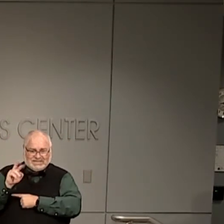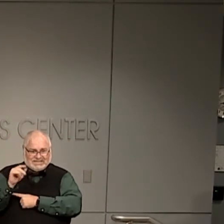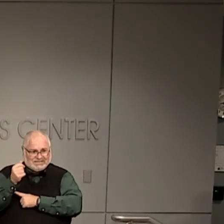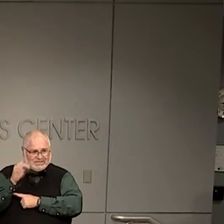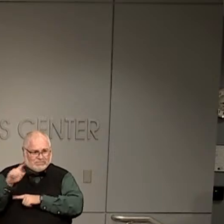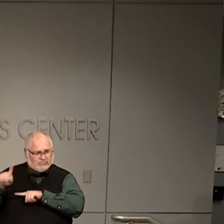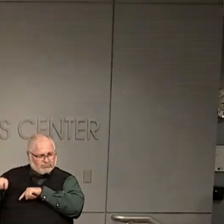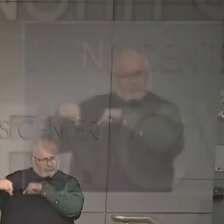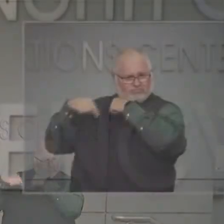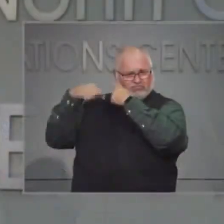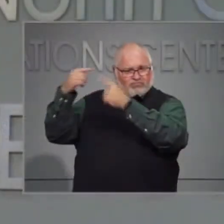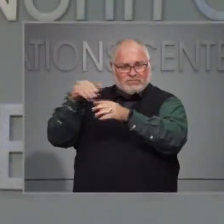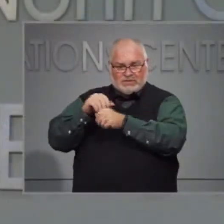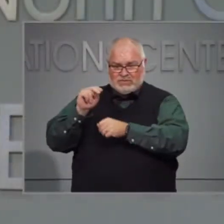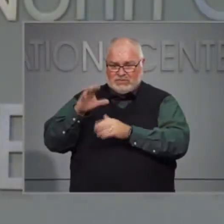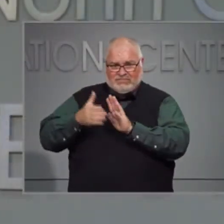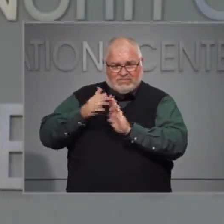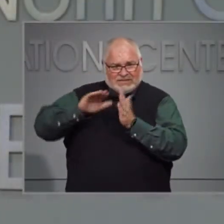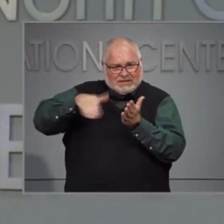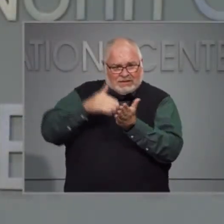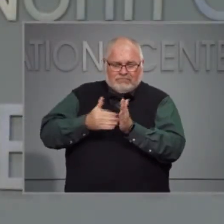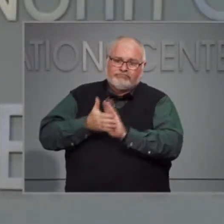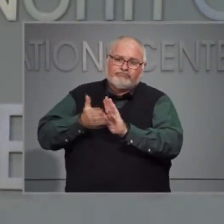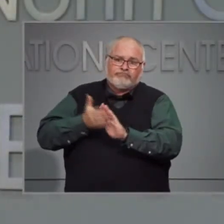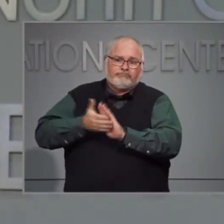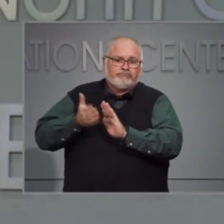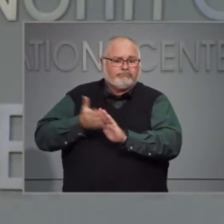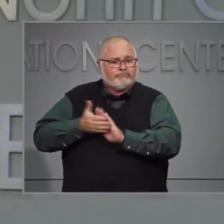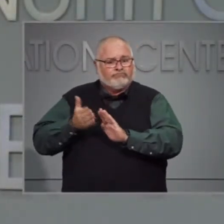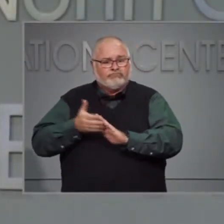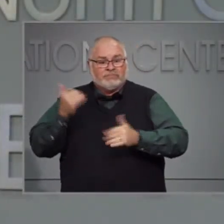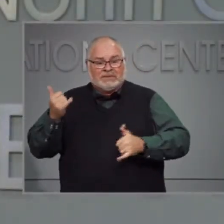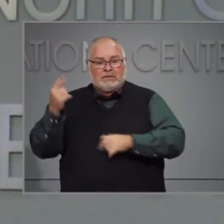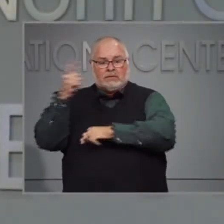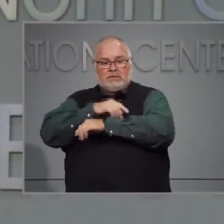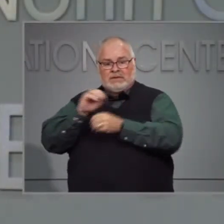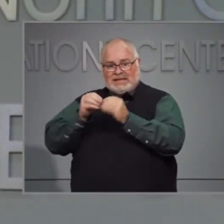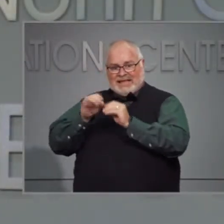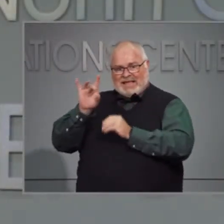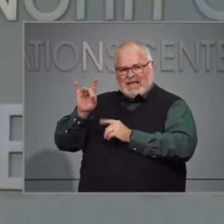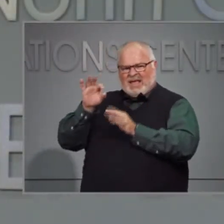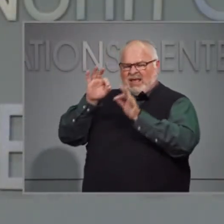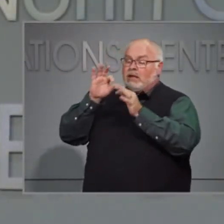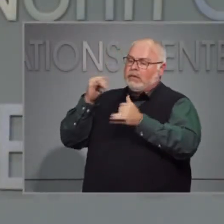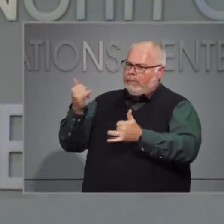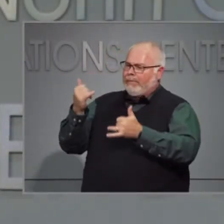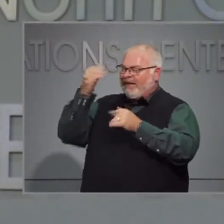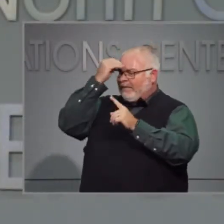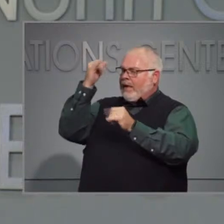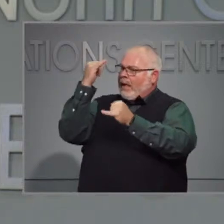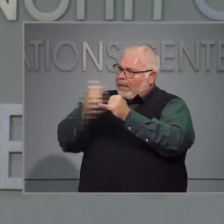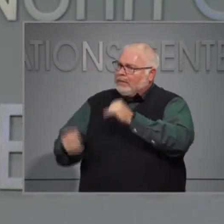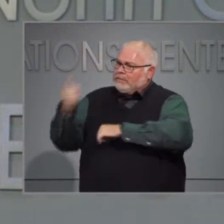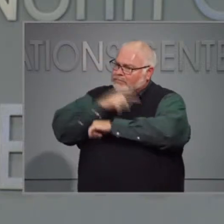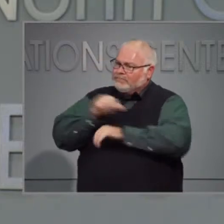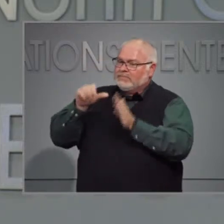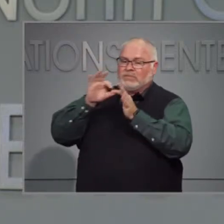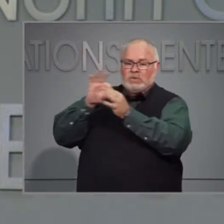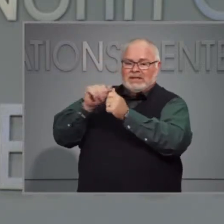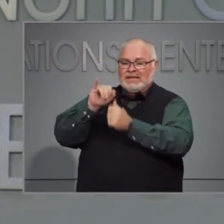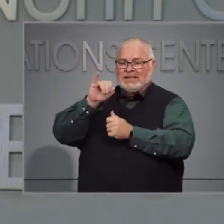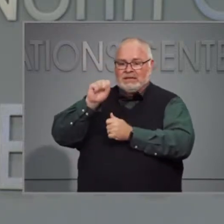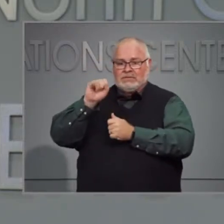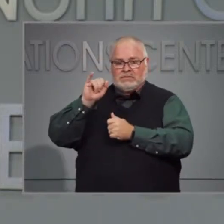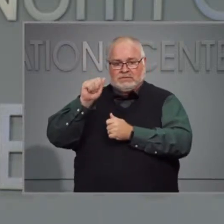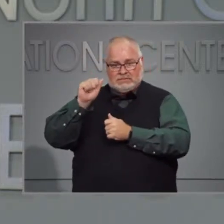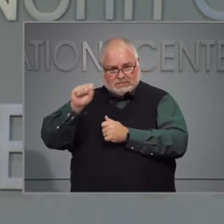State Emergency Operations Center, and it is day 8 and the final day of the Hurricane Isaias